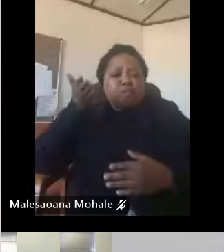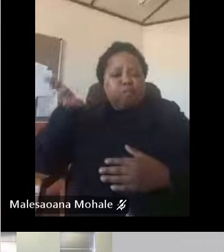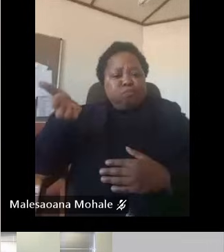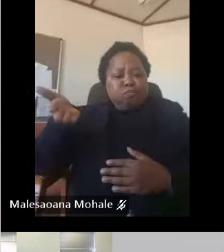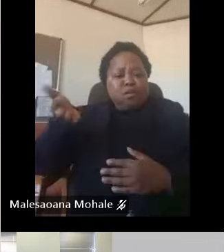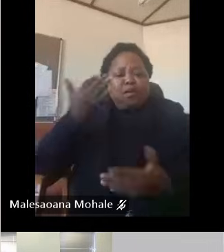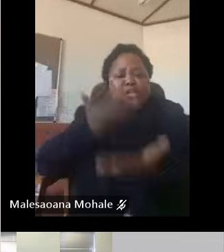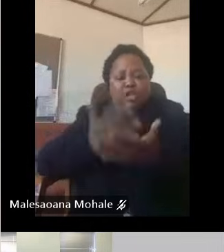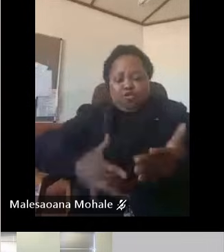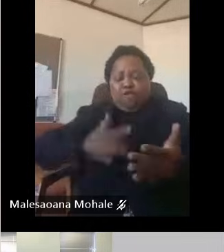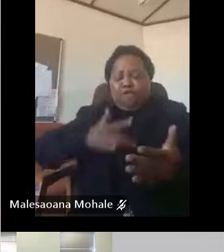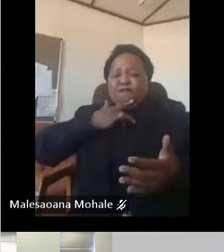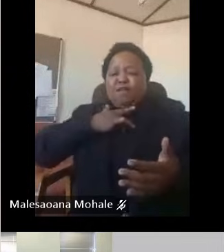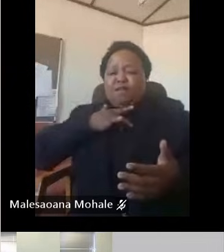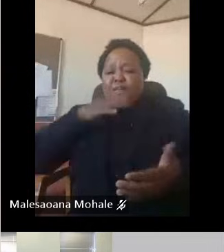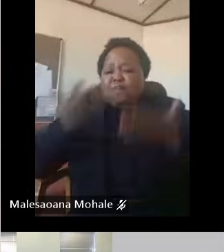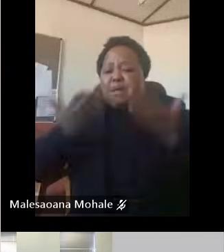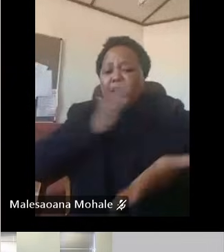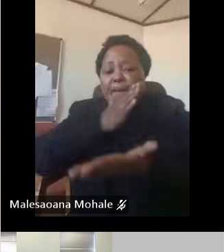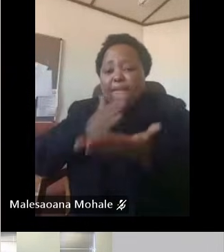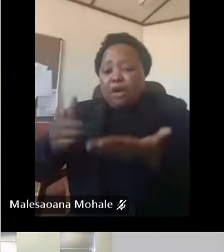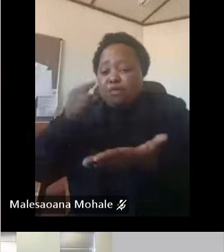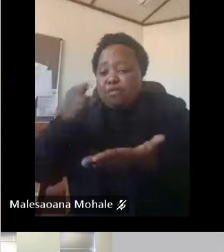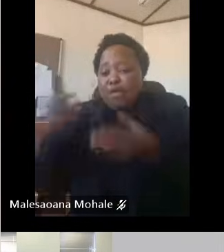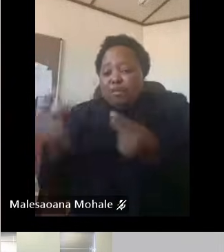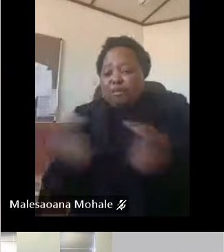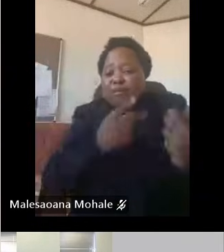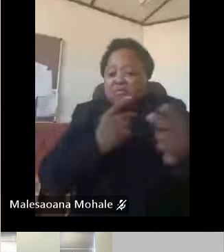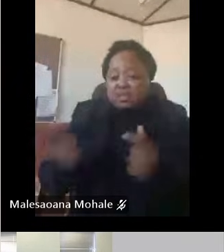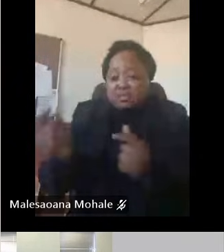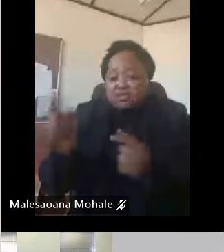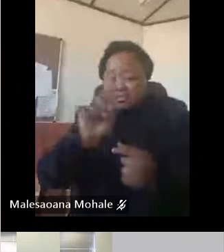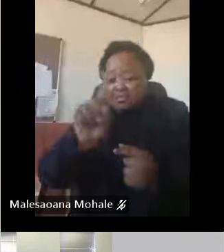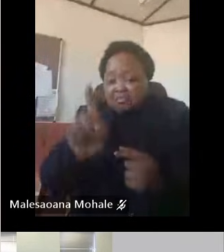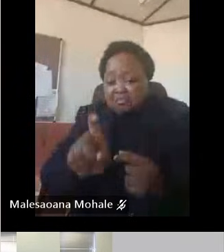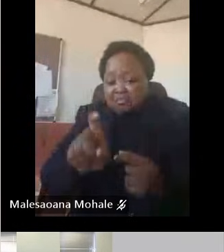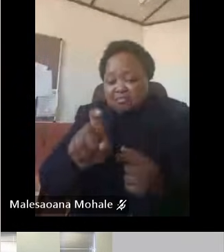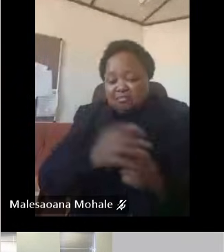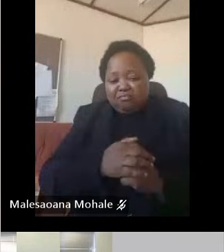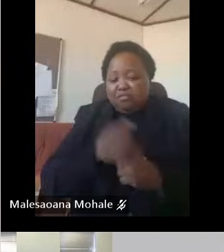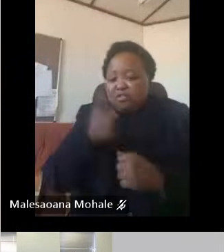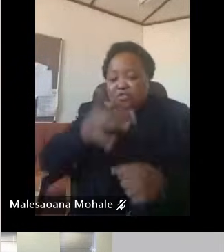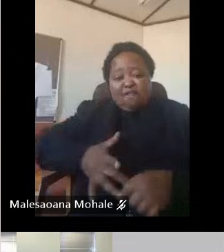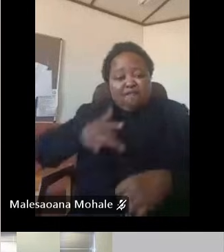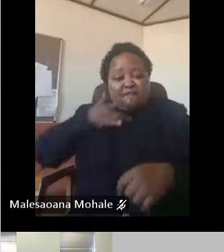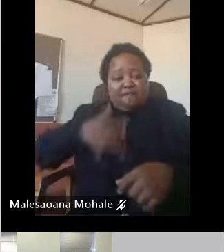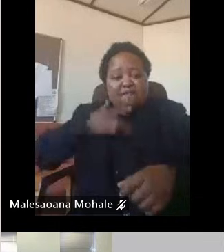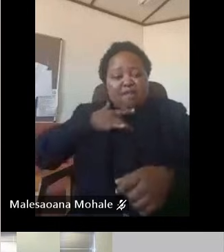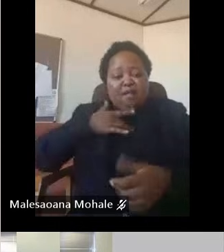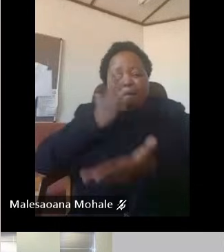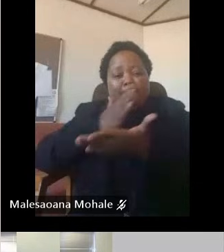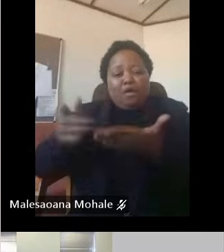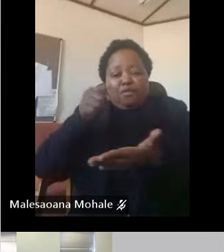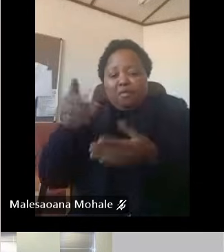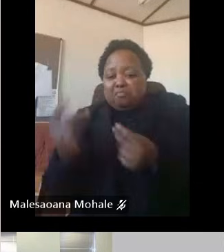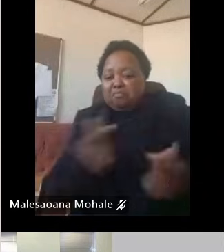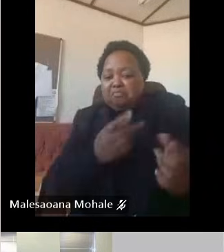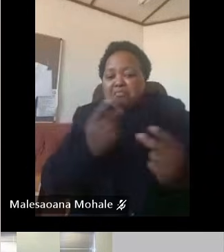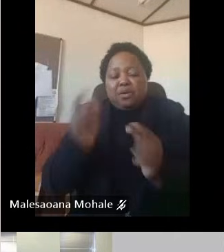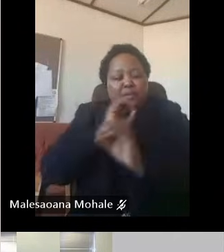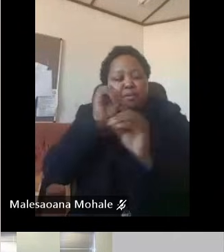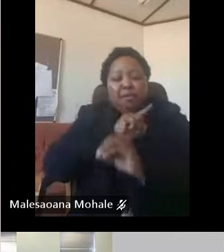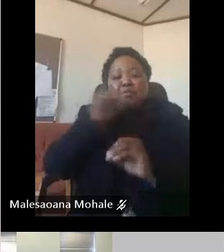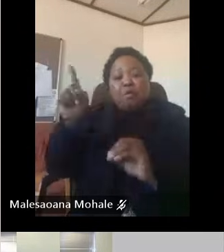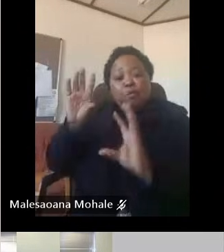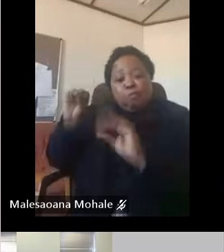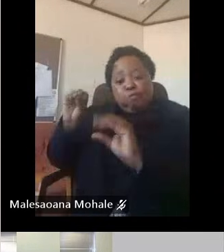like you were part of that celebration? You wouldn't feel part of, in as much as you were there, but because